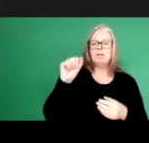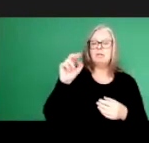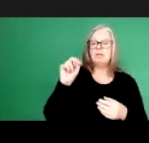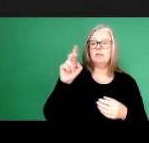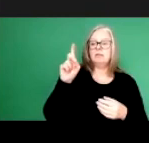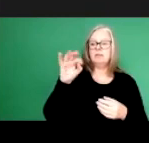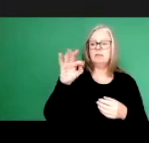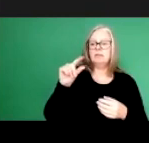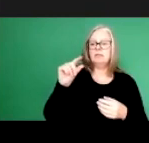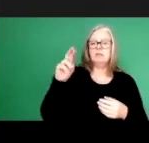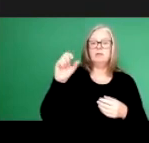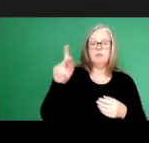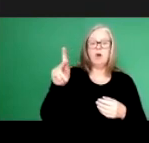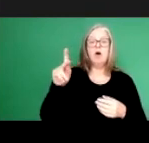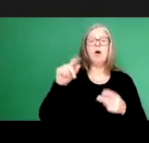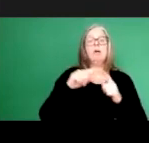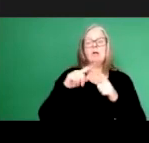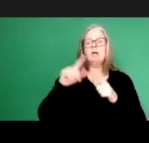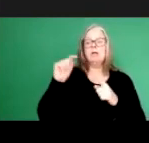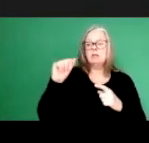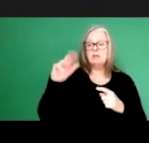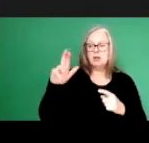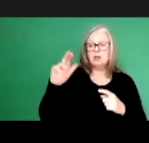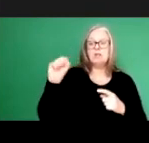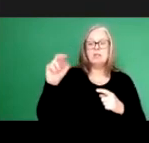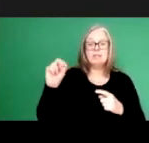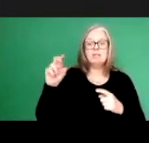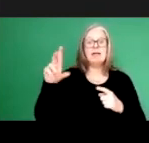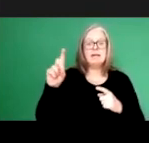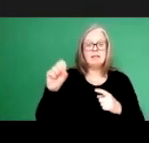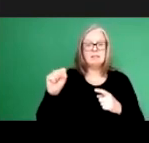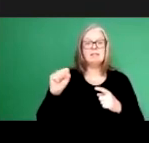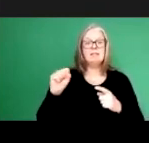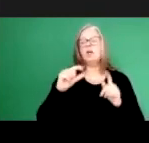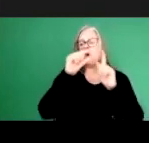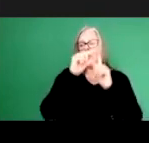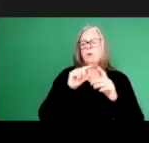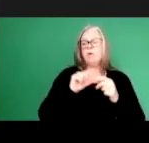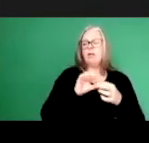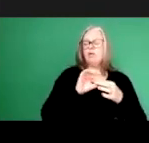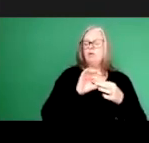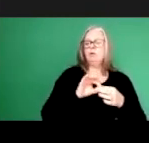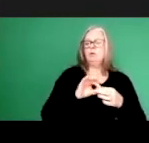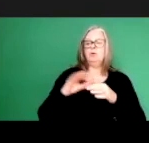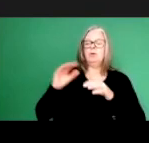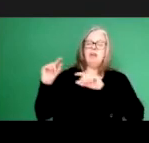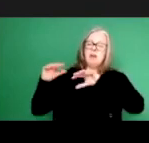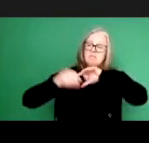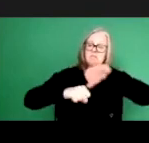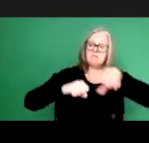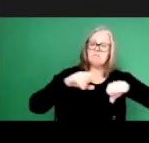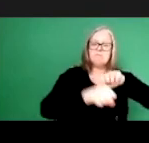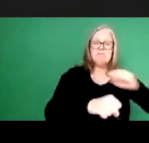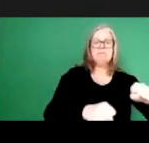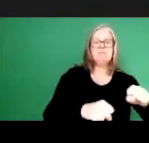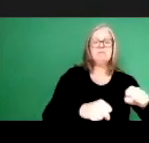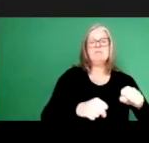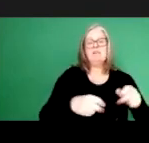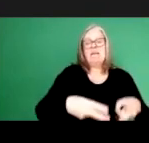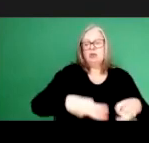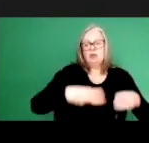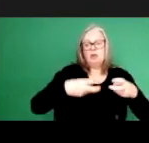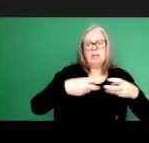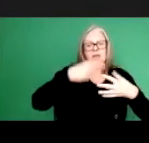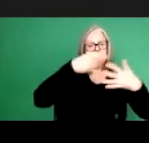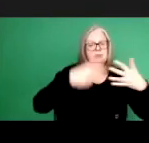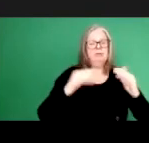keywords of settler colonialism, extraction, gender violence, and the anchor network is the indigenous environmental network. The second chapter looks